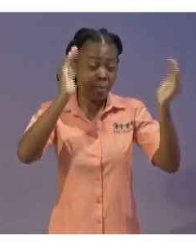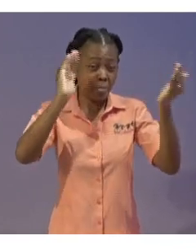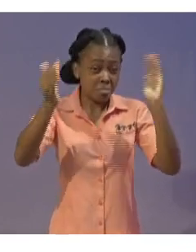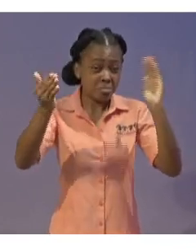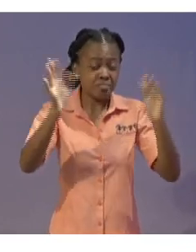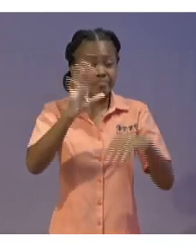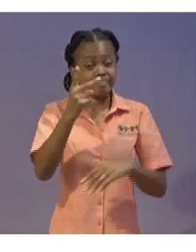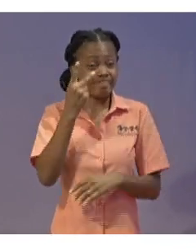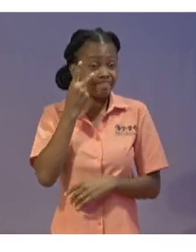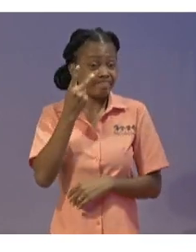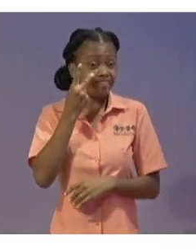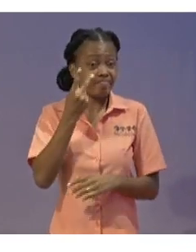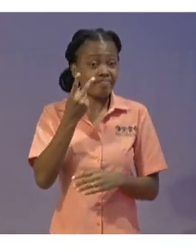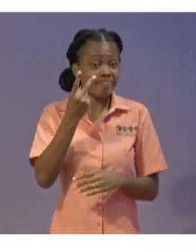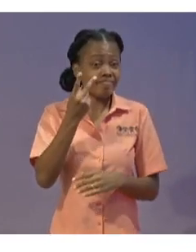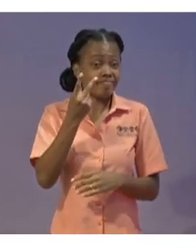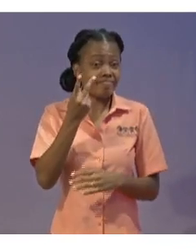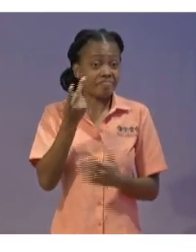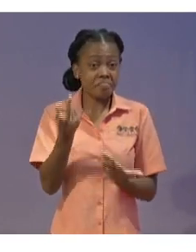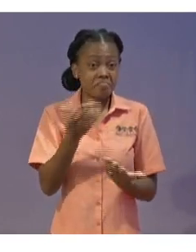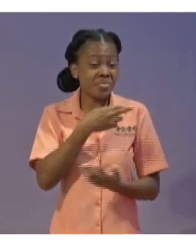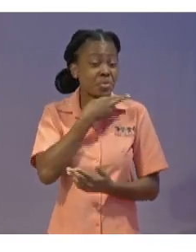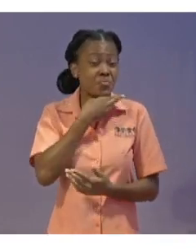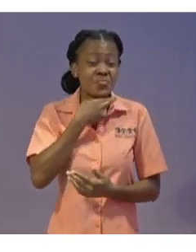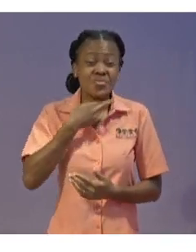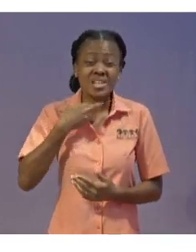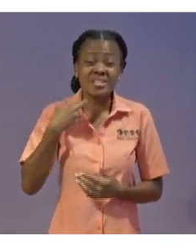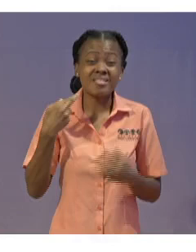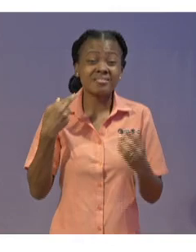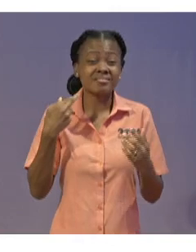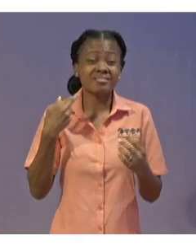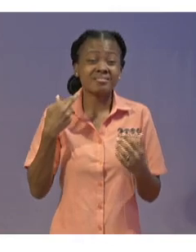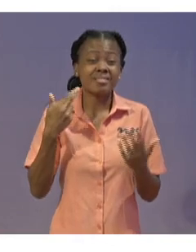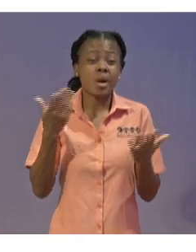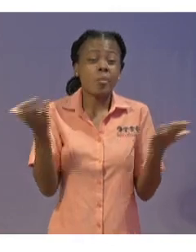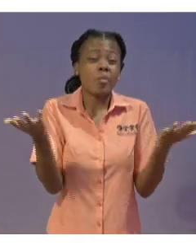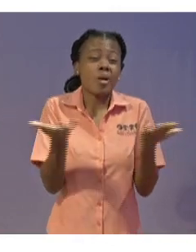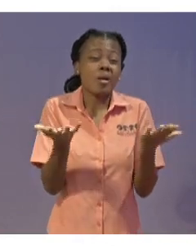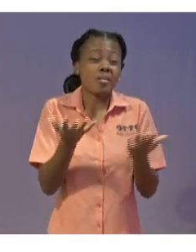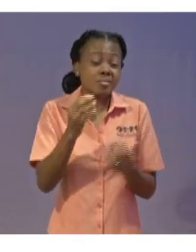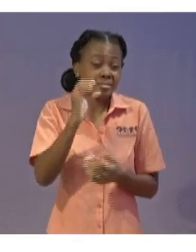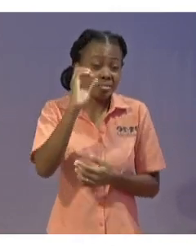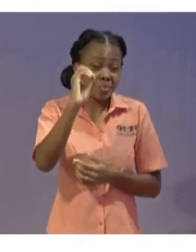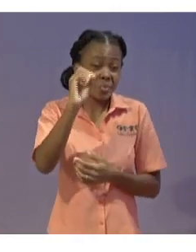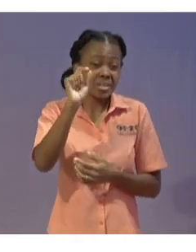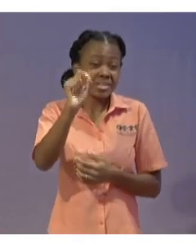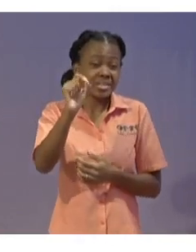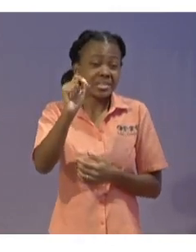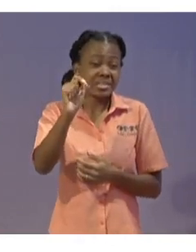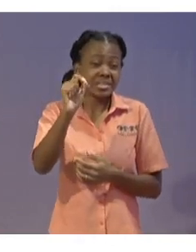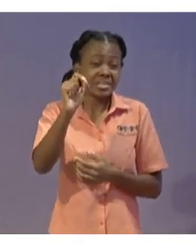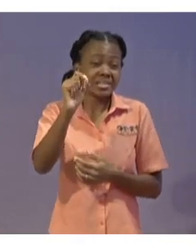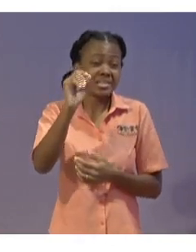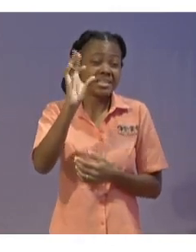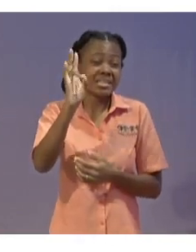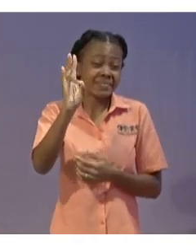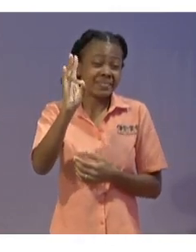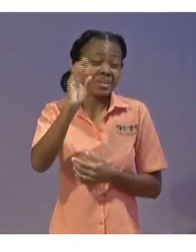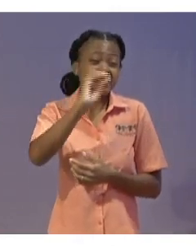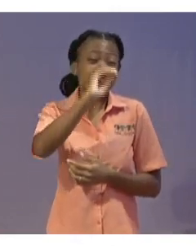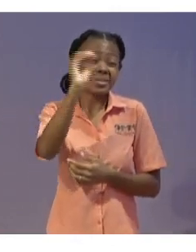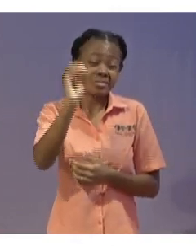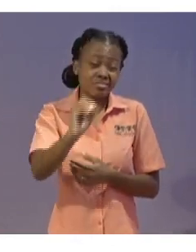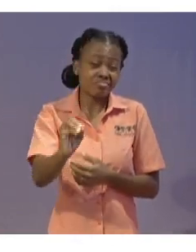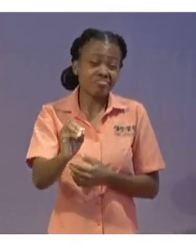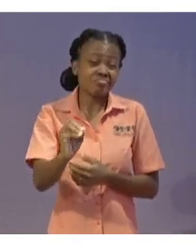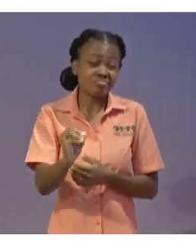risk is about 0.07, which is a 92.7% decrease. So we do have the stats here